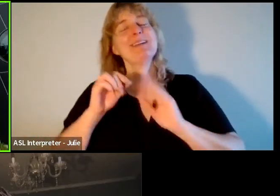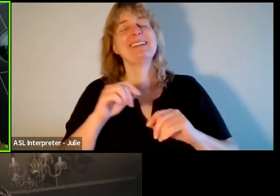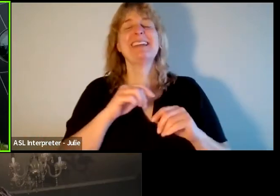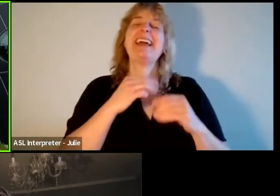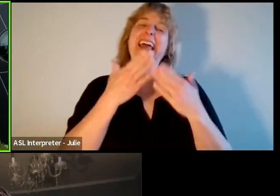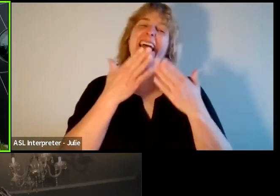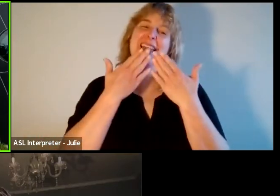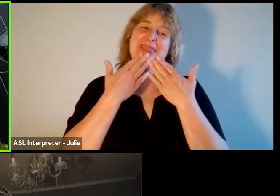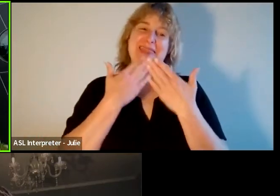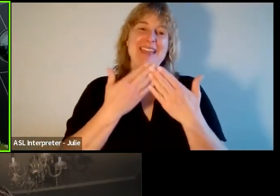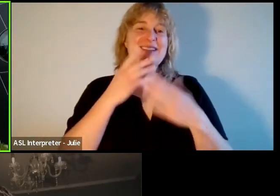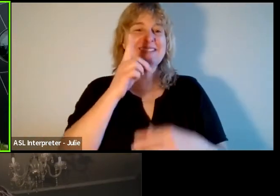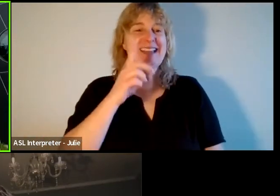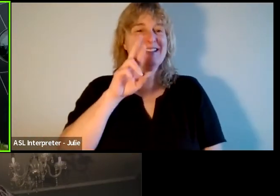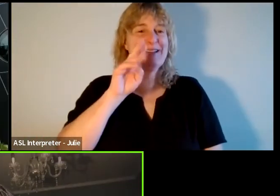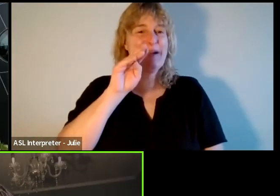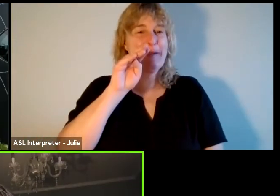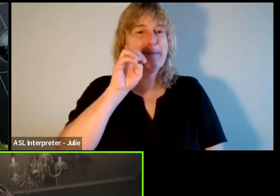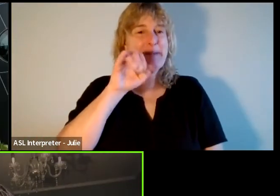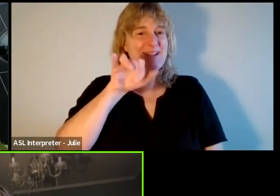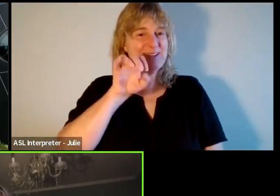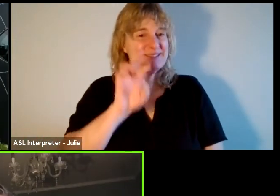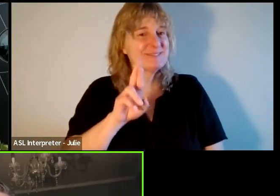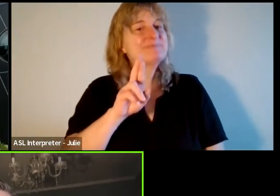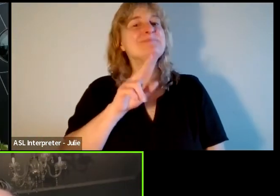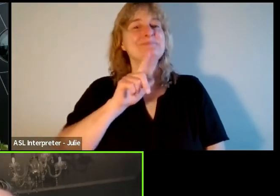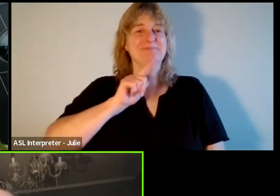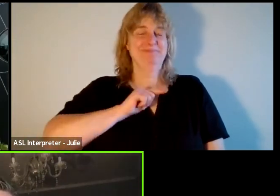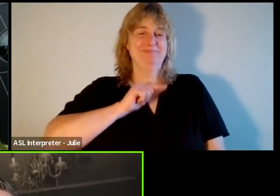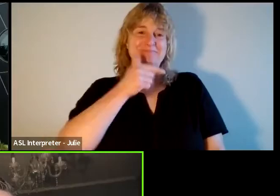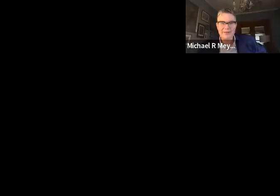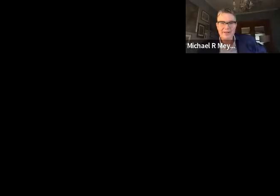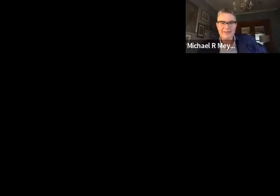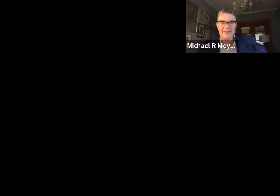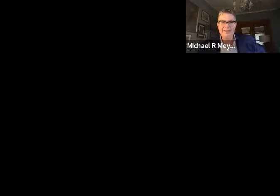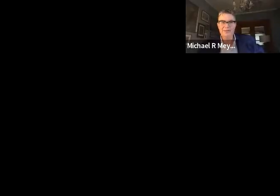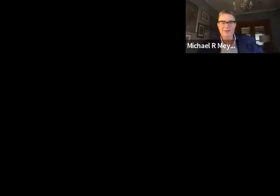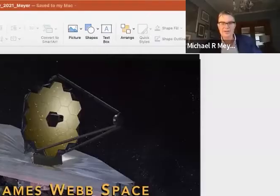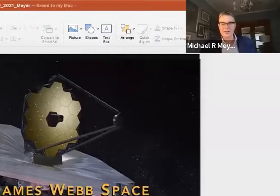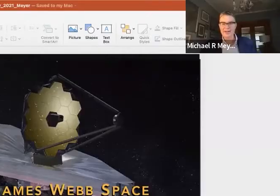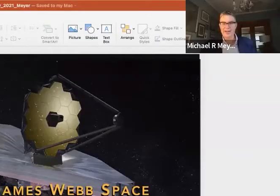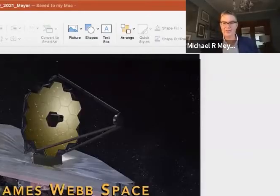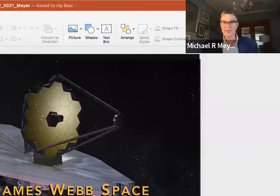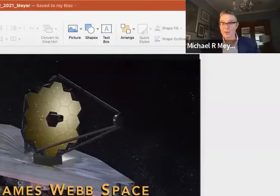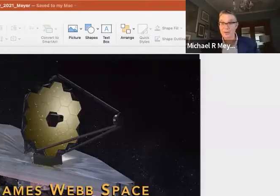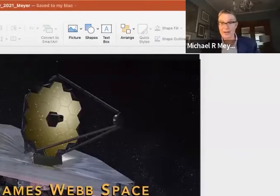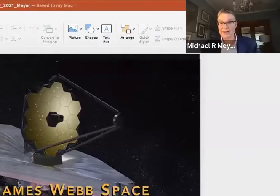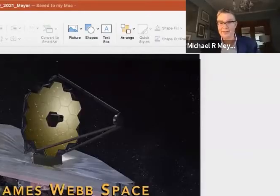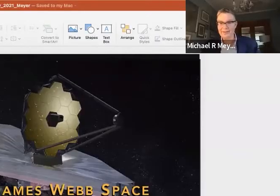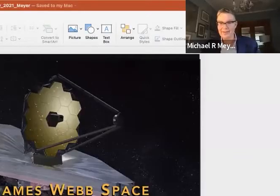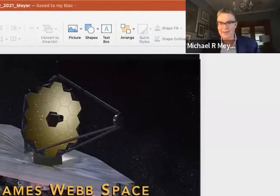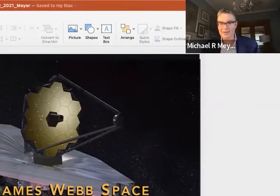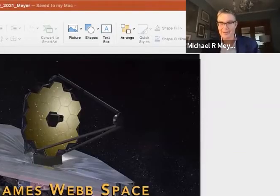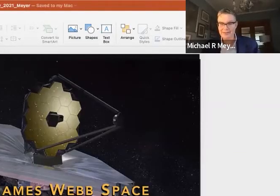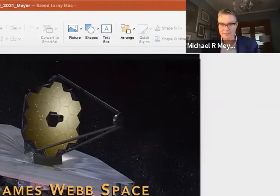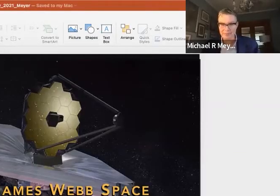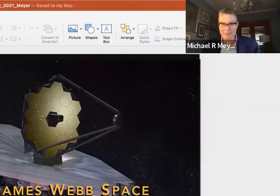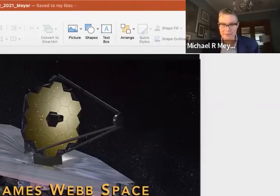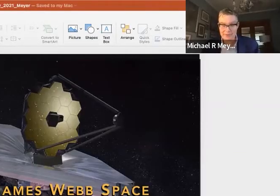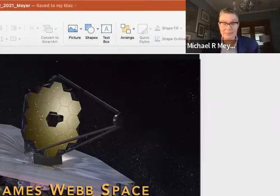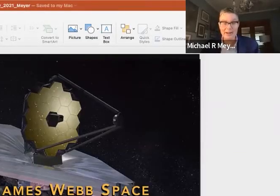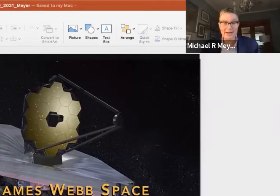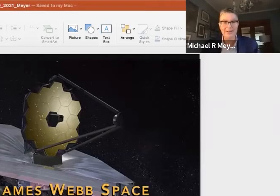over to you. All right, Mike, thank you very much for that introduction and for organizing today's event